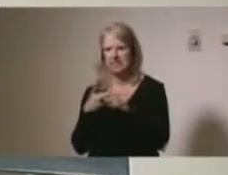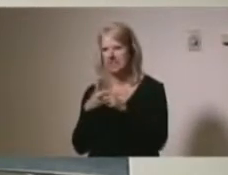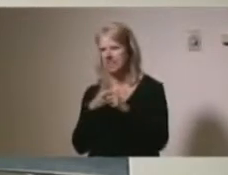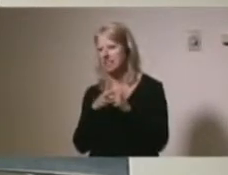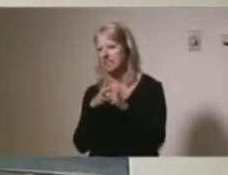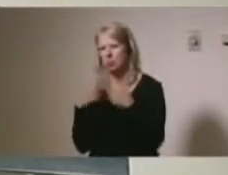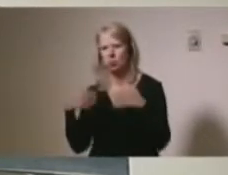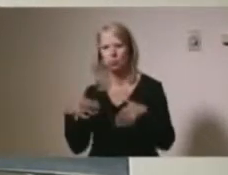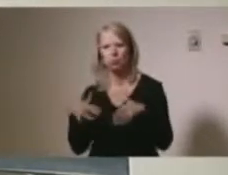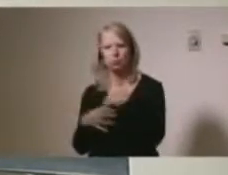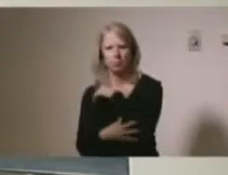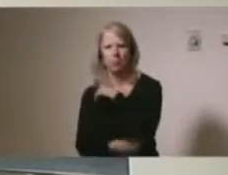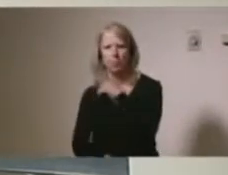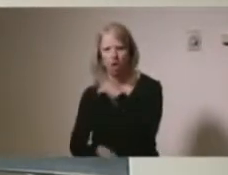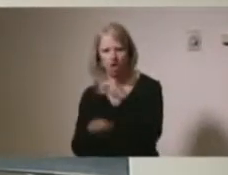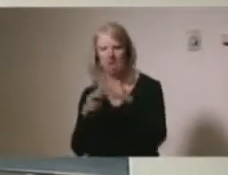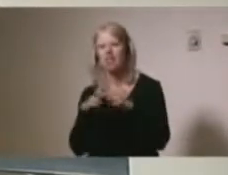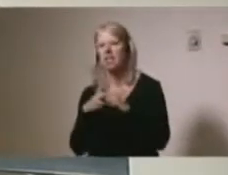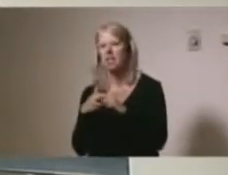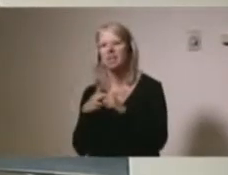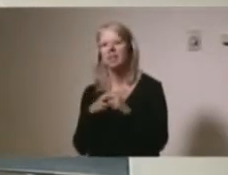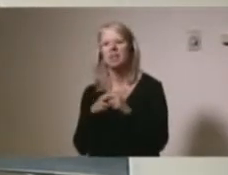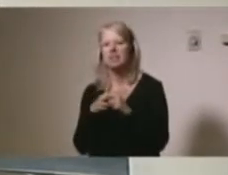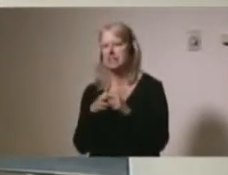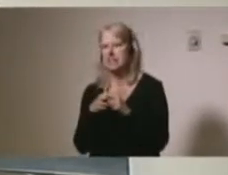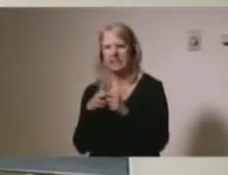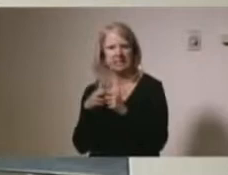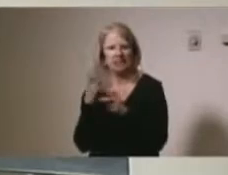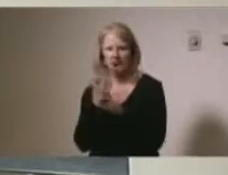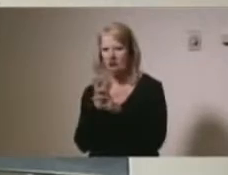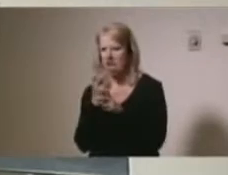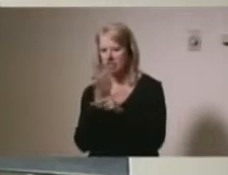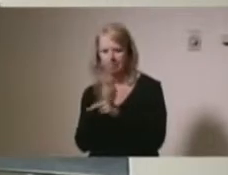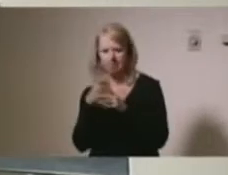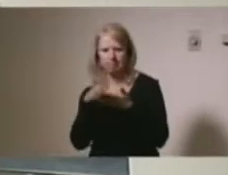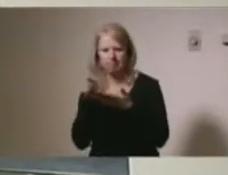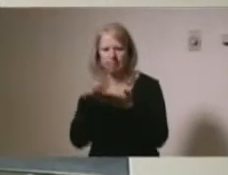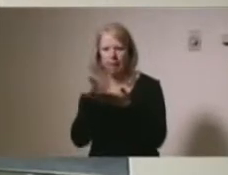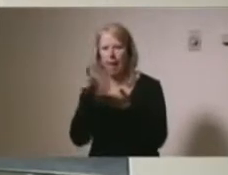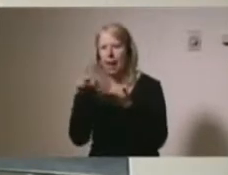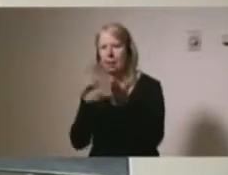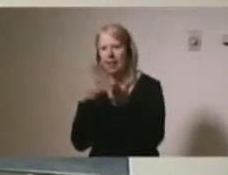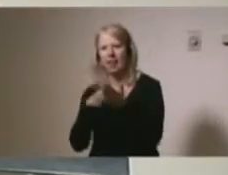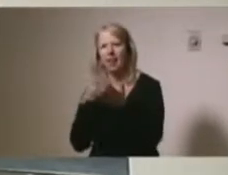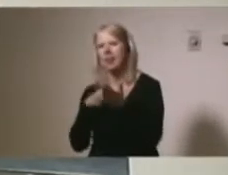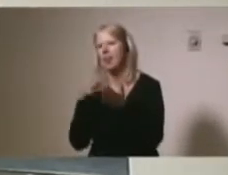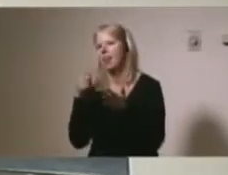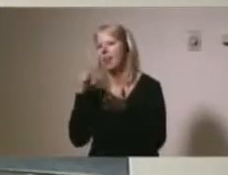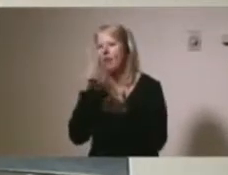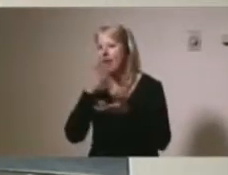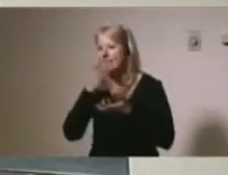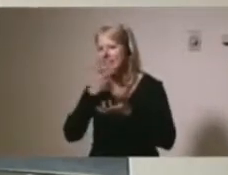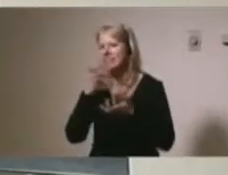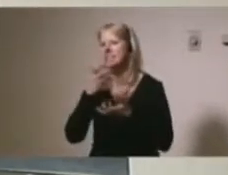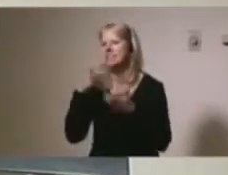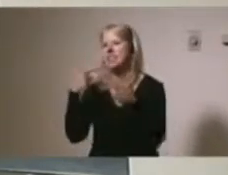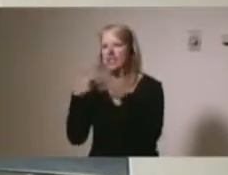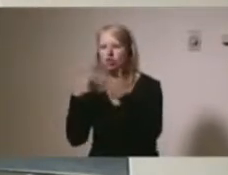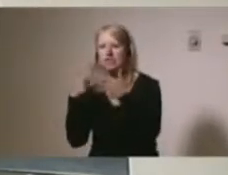very poor. They have difficulty in paying their bills, such as heating, electricity, and